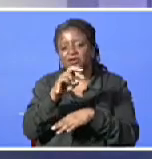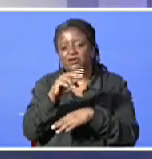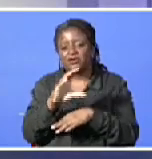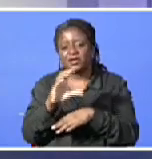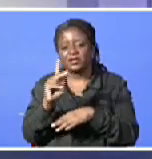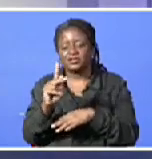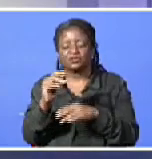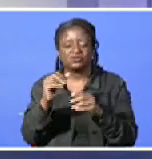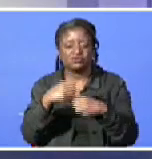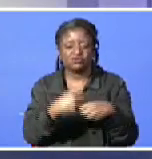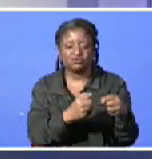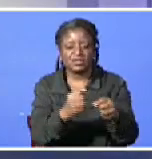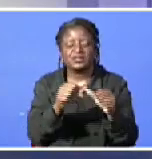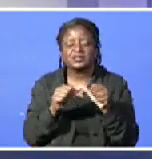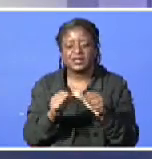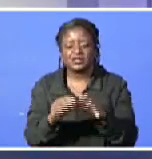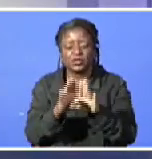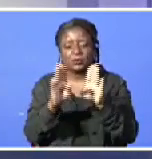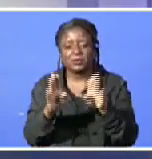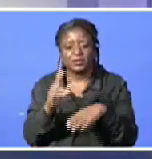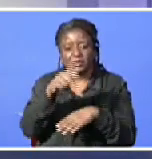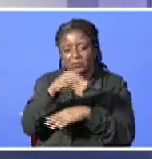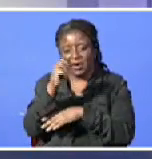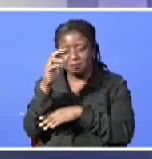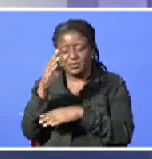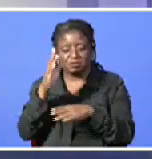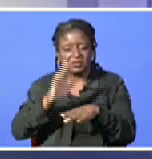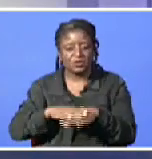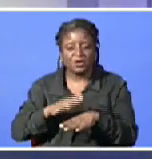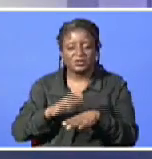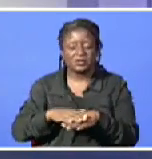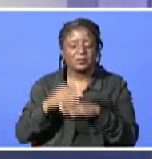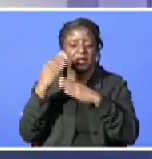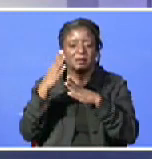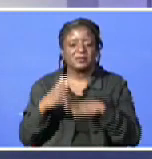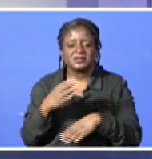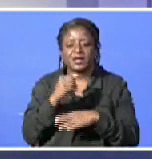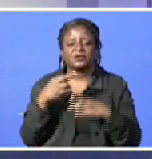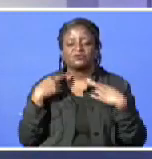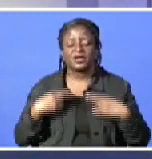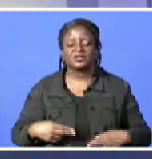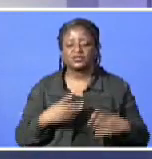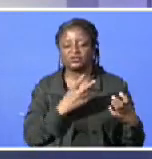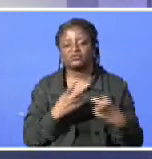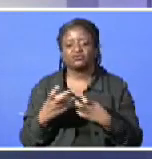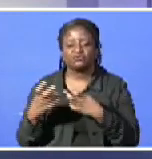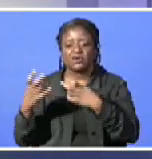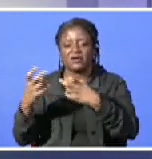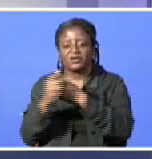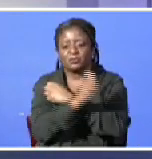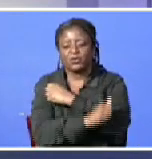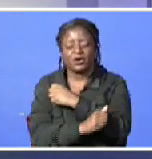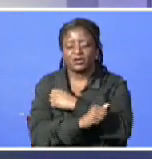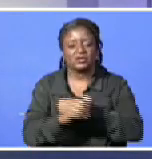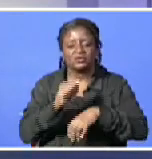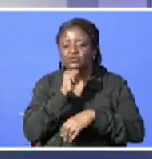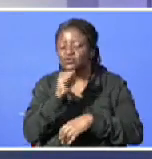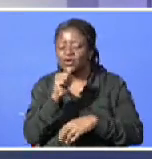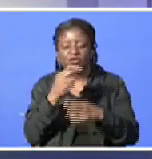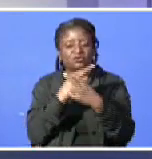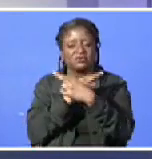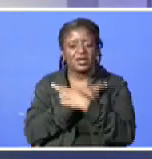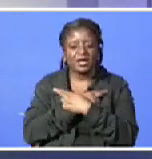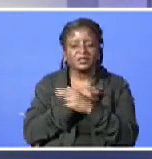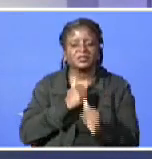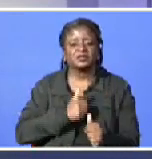The Prime Minister cautioning Bahamians and residents traveling abroad not to let their guard down and to adhere to all COVID-19